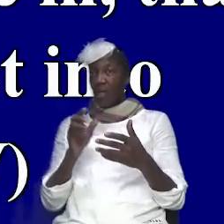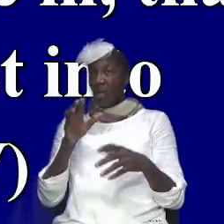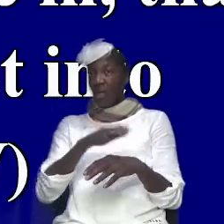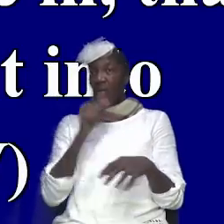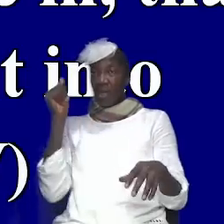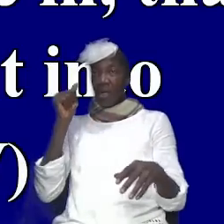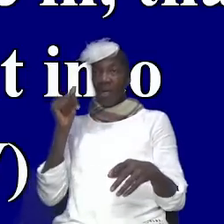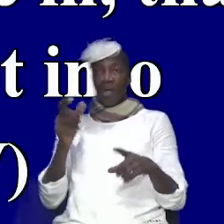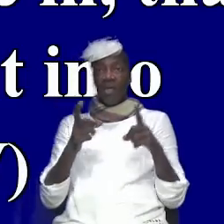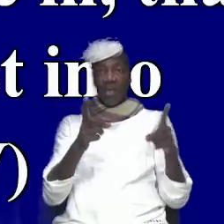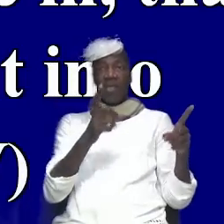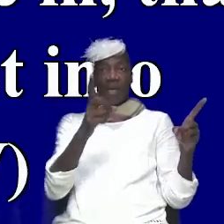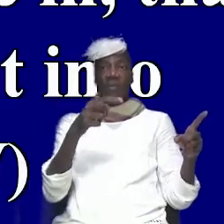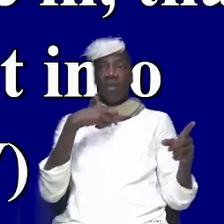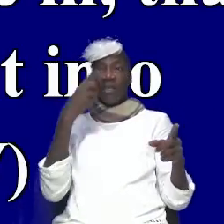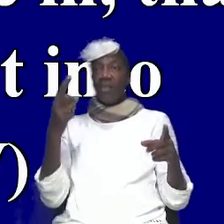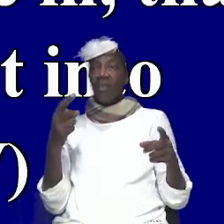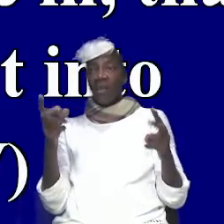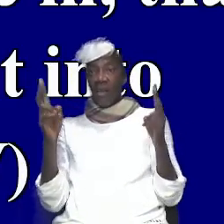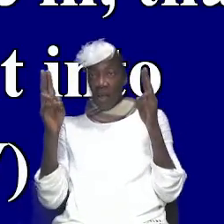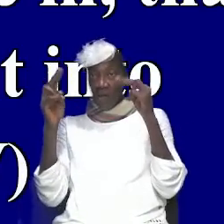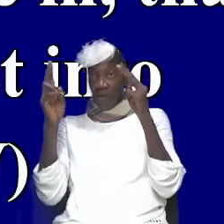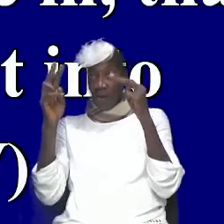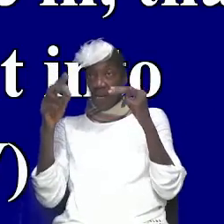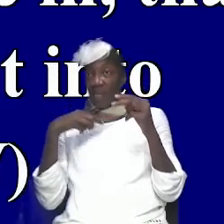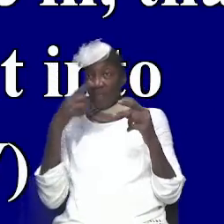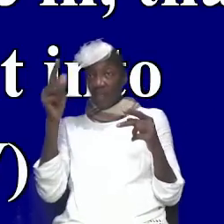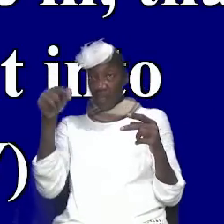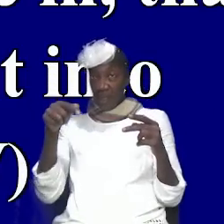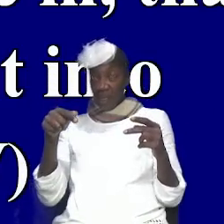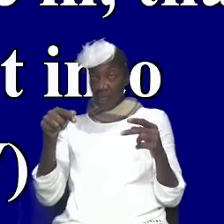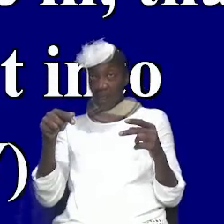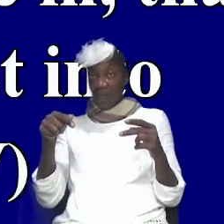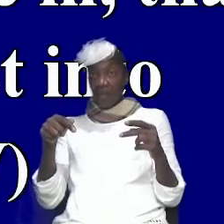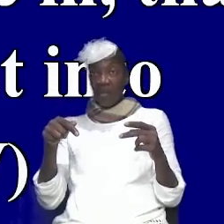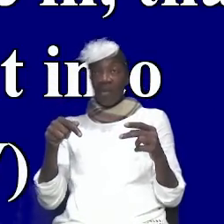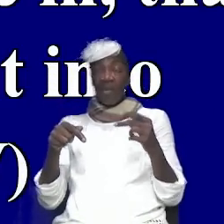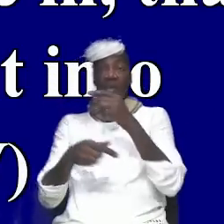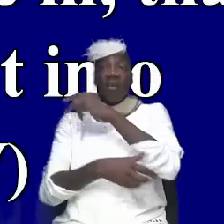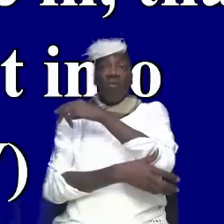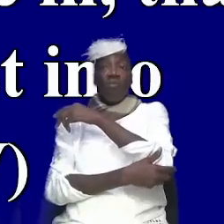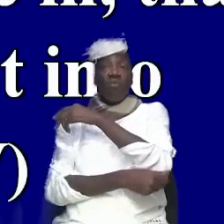verily I say unto you, that this poor widow has cast in